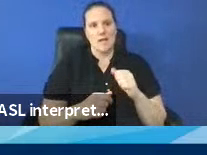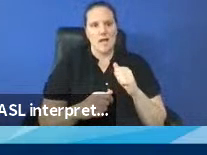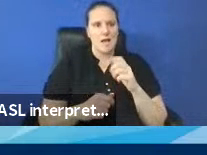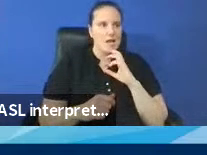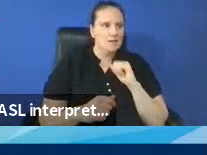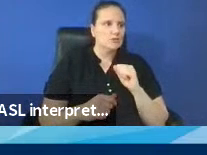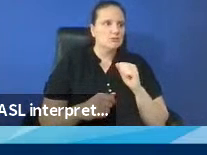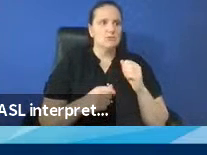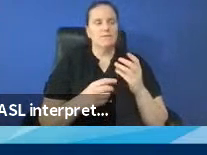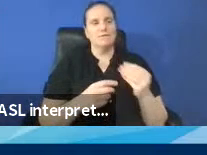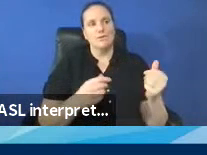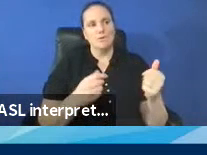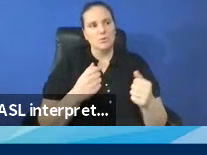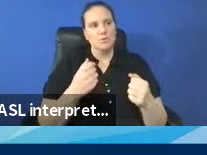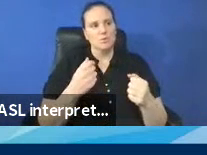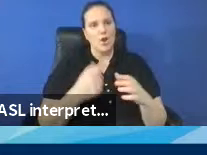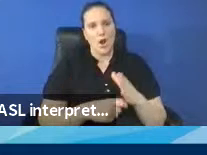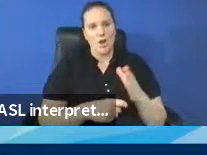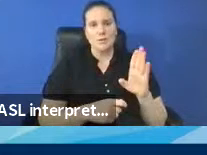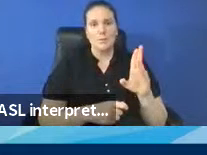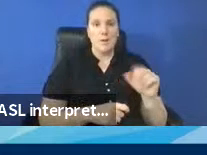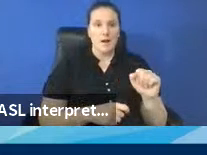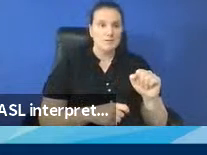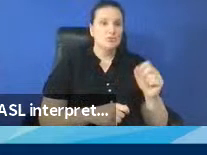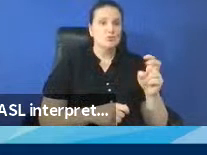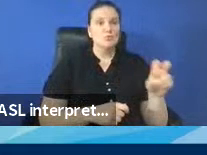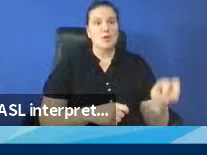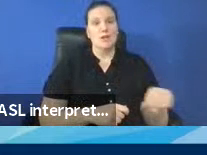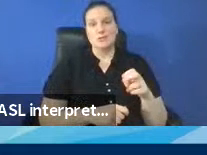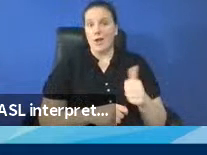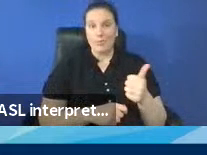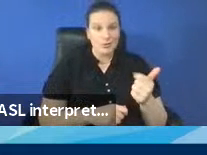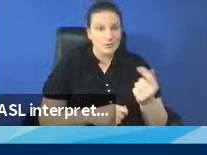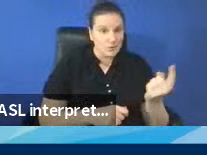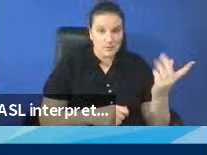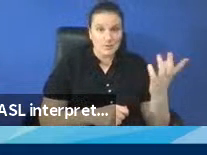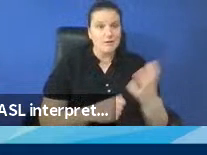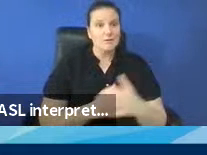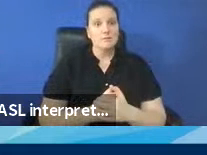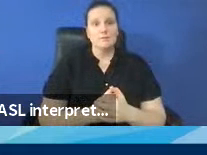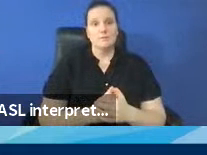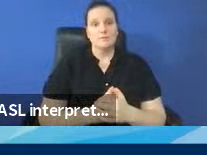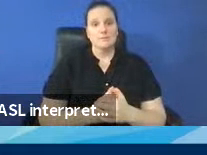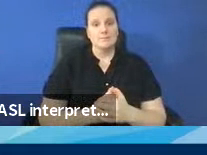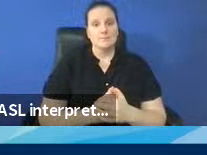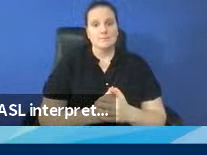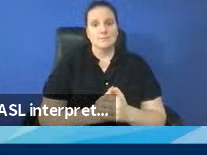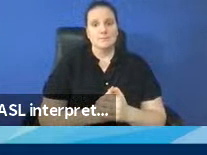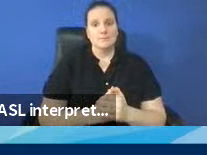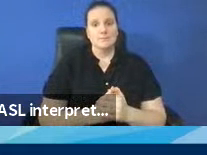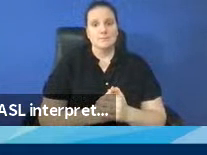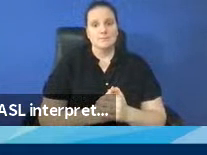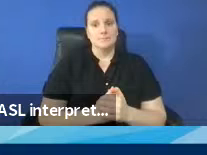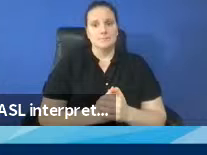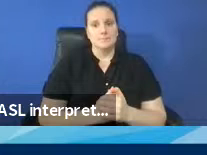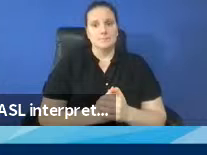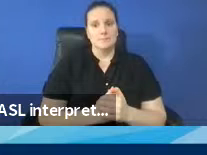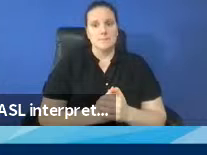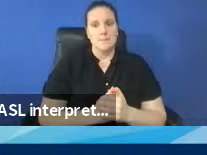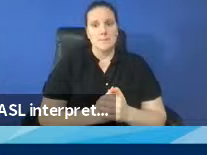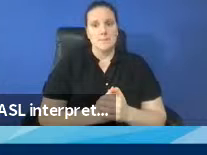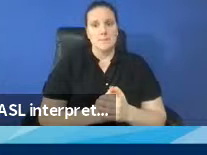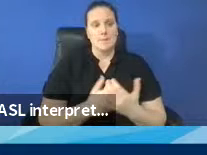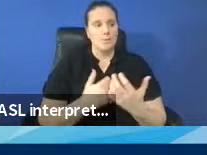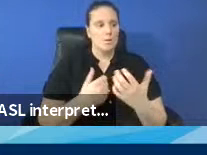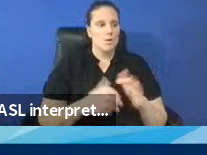fuel cost with buses, and maybe they'll transition to something else. But I just, we don't